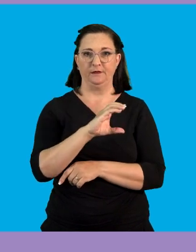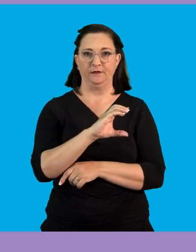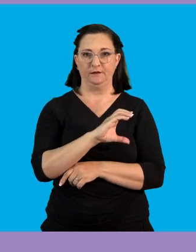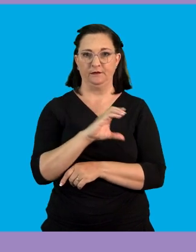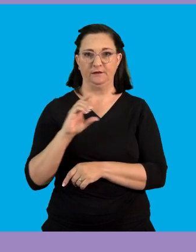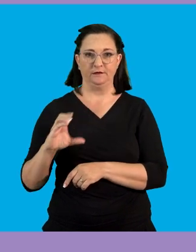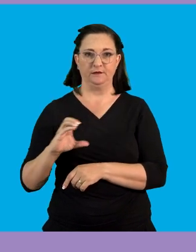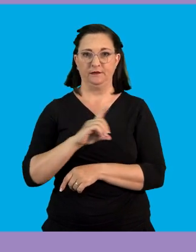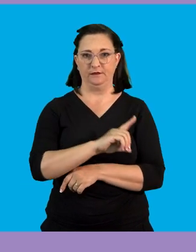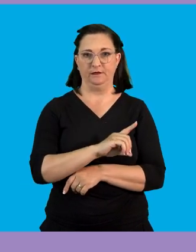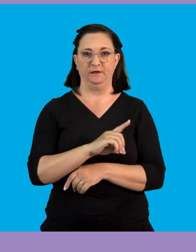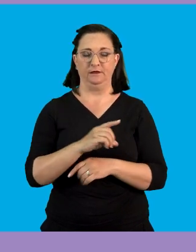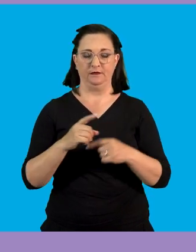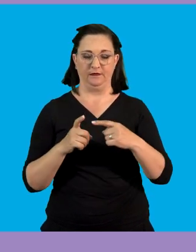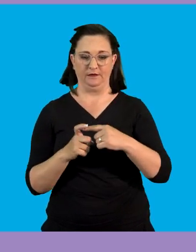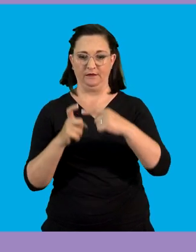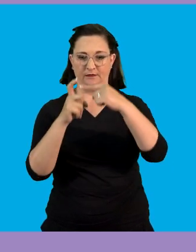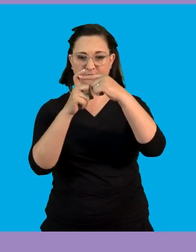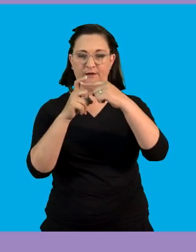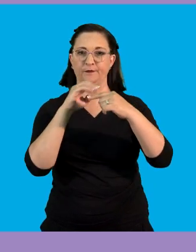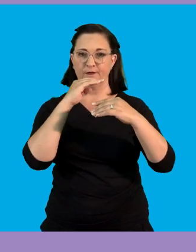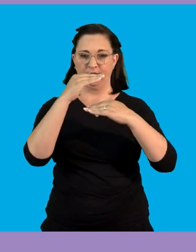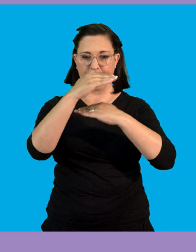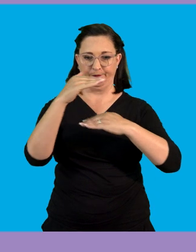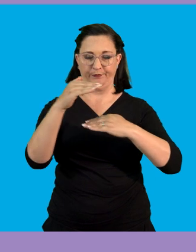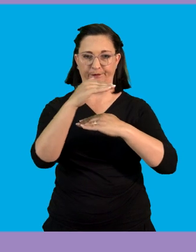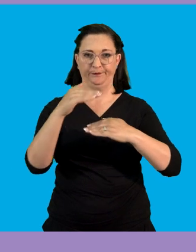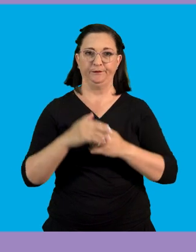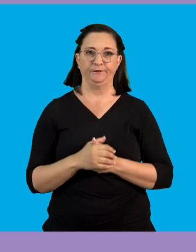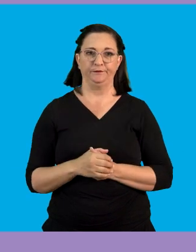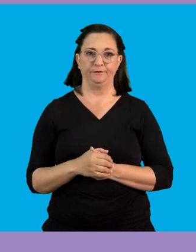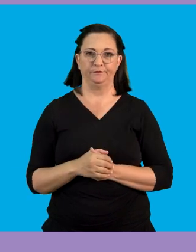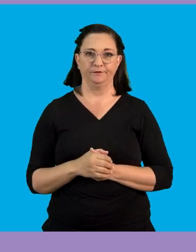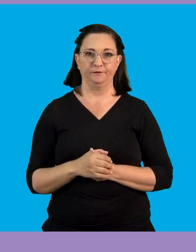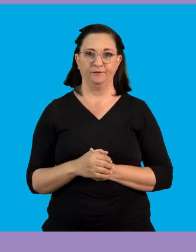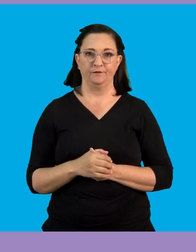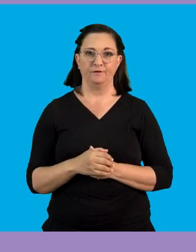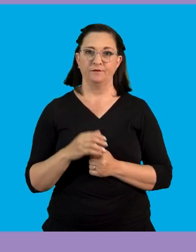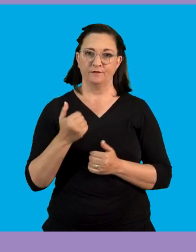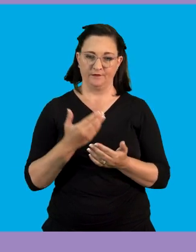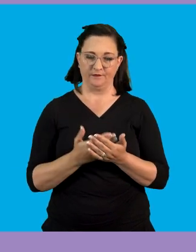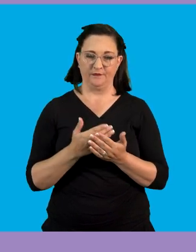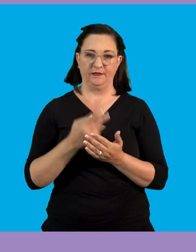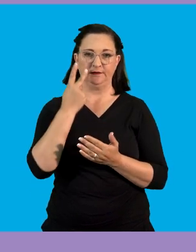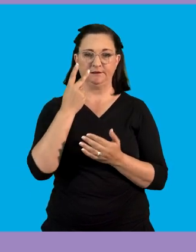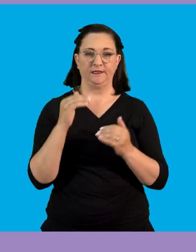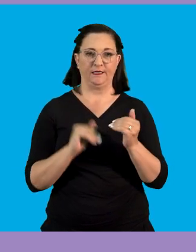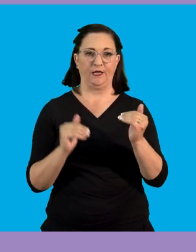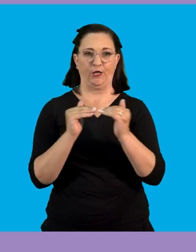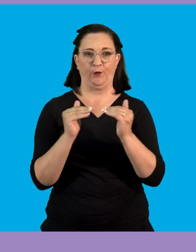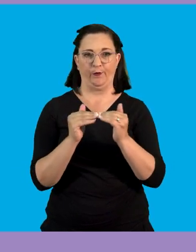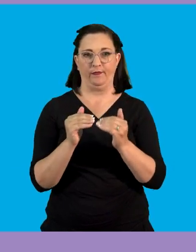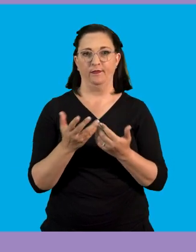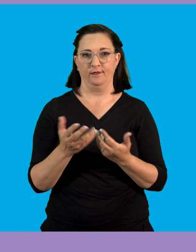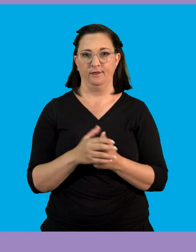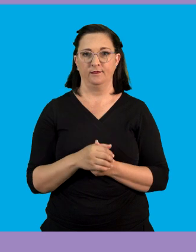a single arrowhead, which means they are also parallel. And then we look at the fact that they are also equal, and we're looking